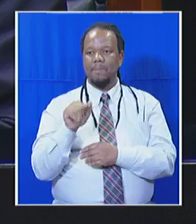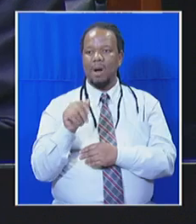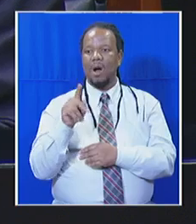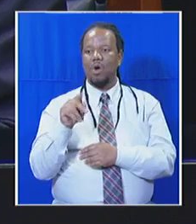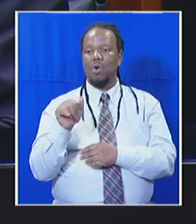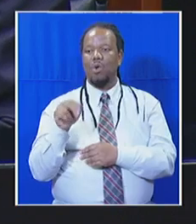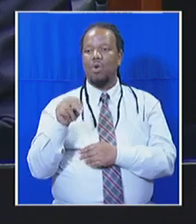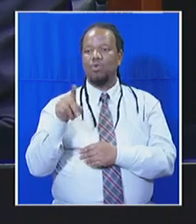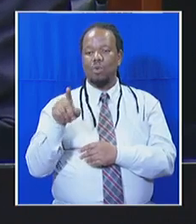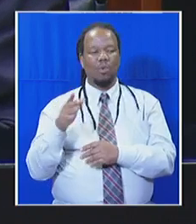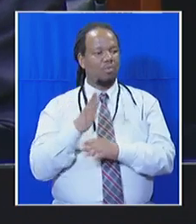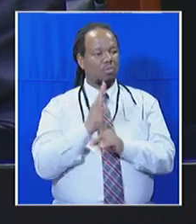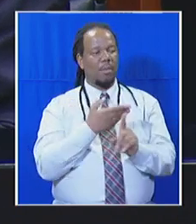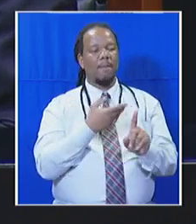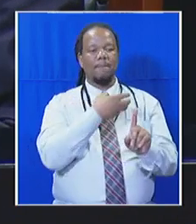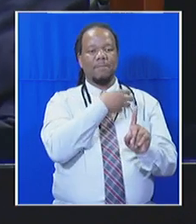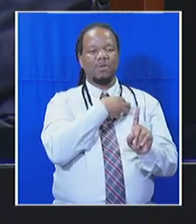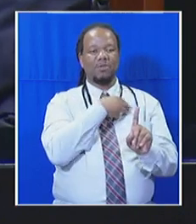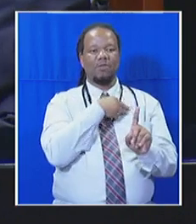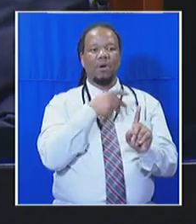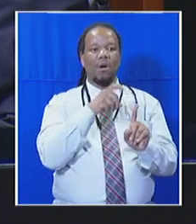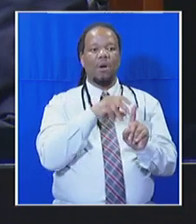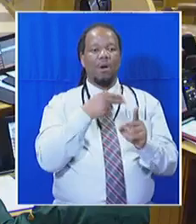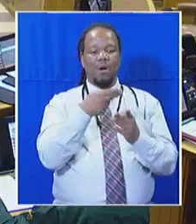and Culture. Honourable Minister.